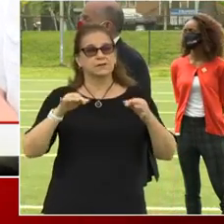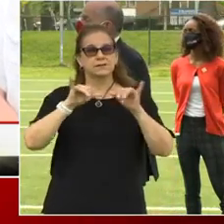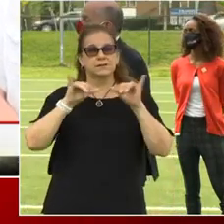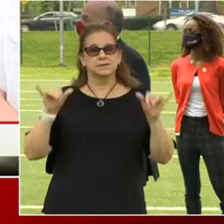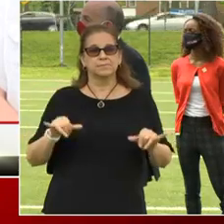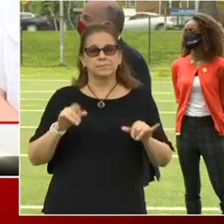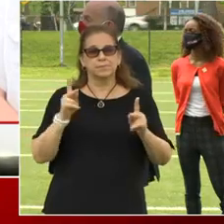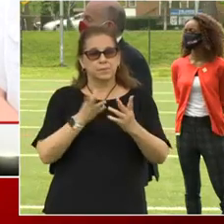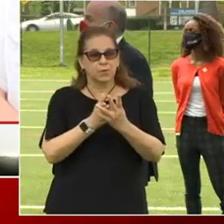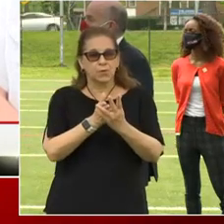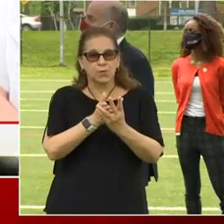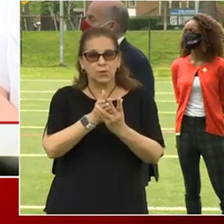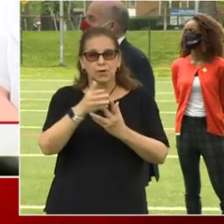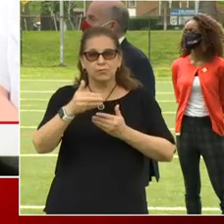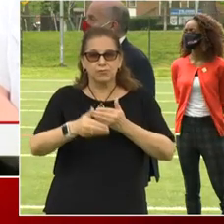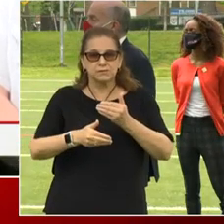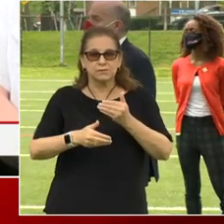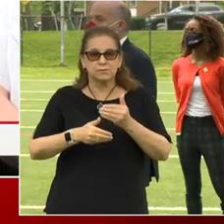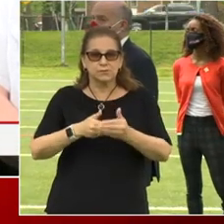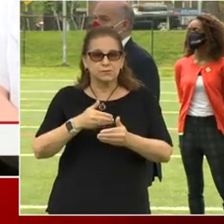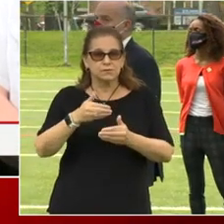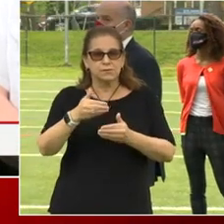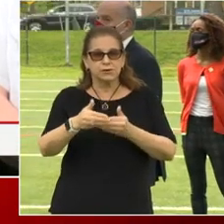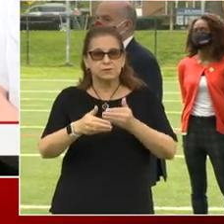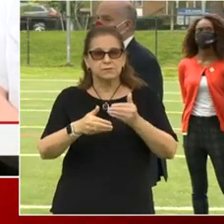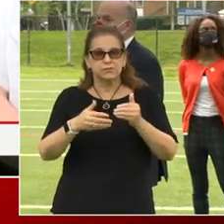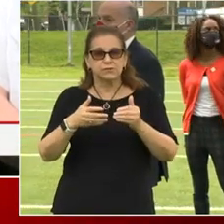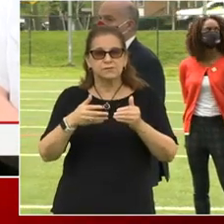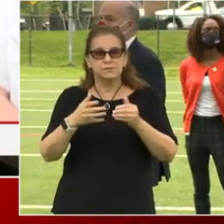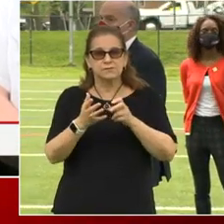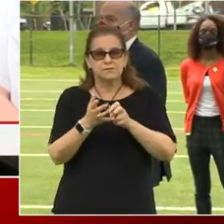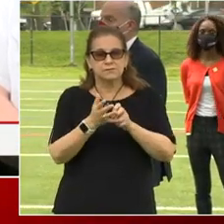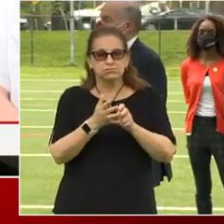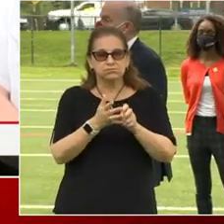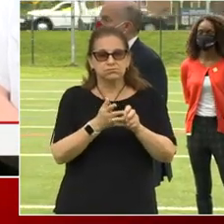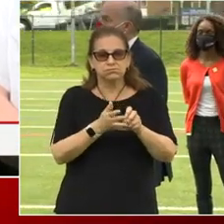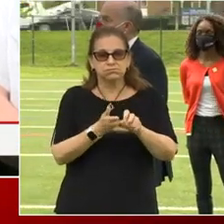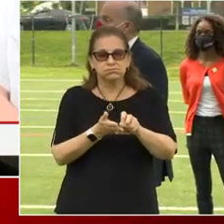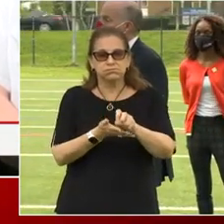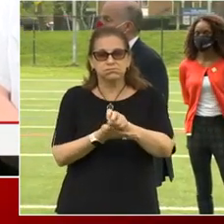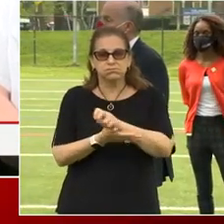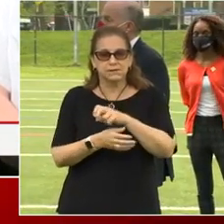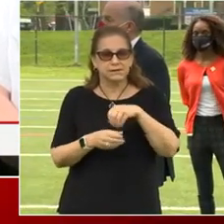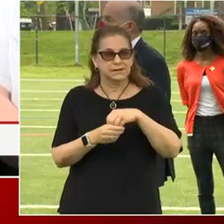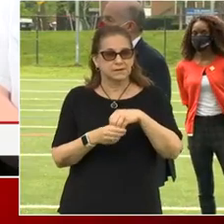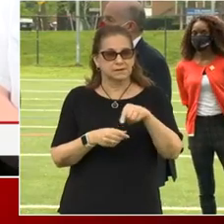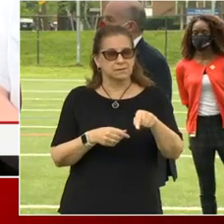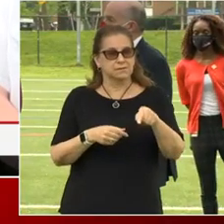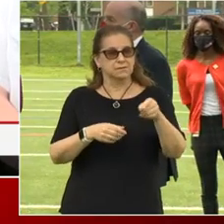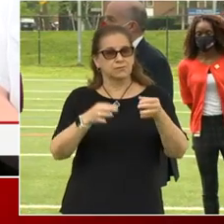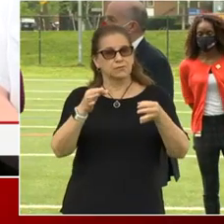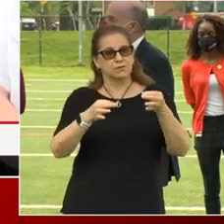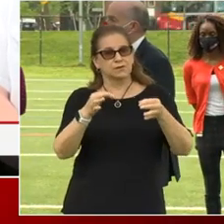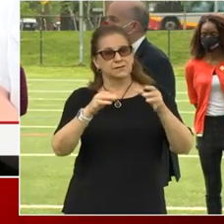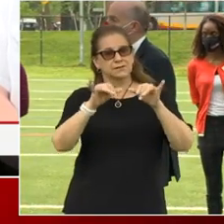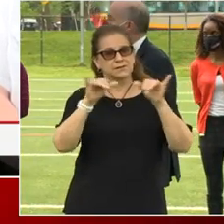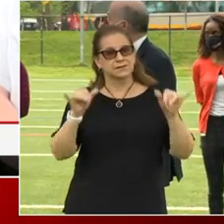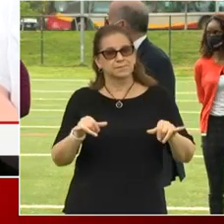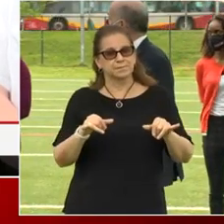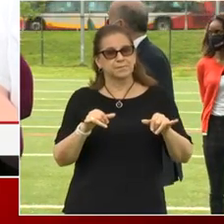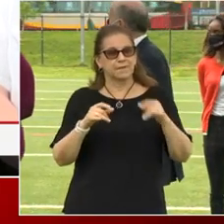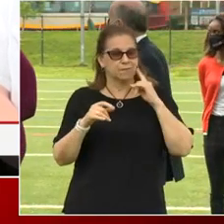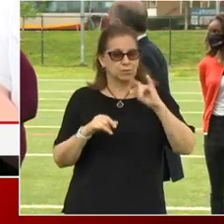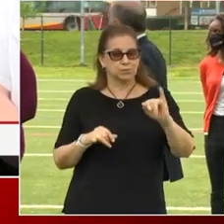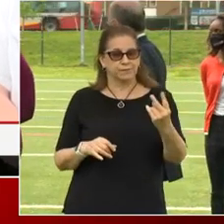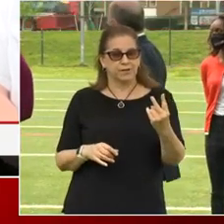of the things we've been hamstrung throughout this COVID environment is the ability for the courts to keep up with the cases that are going on.